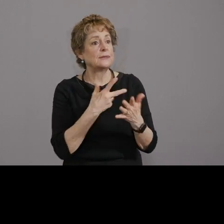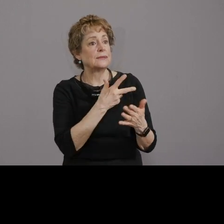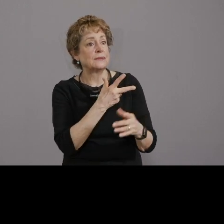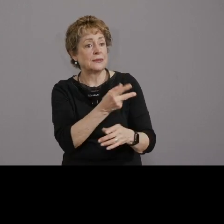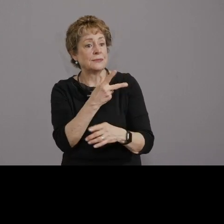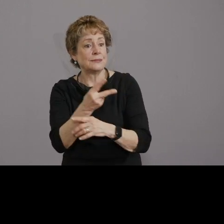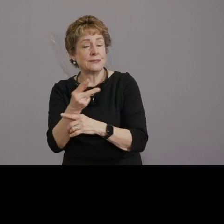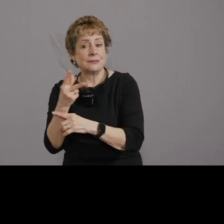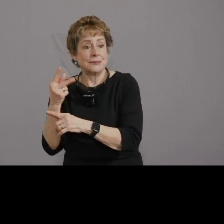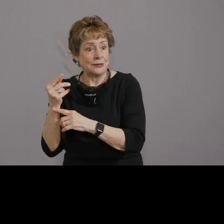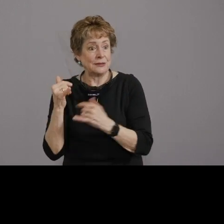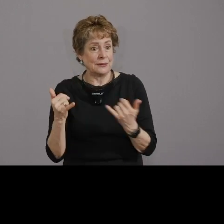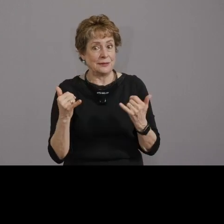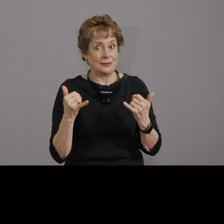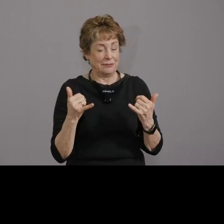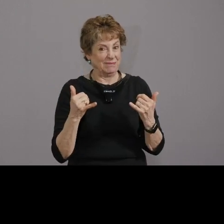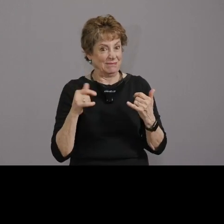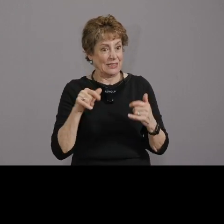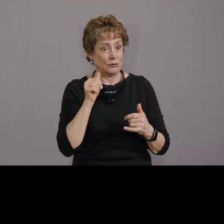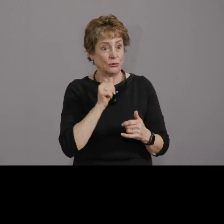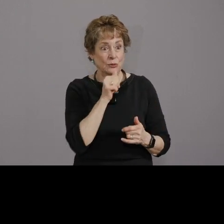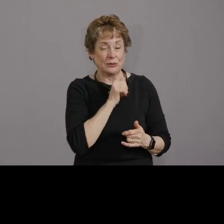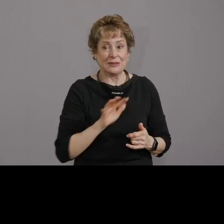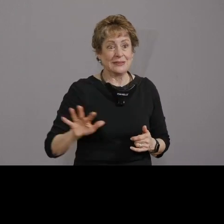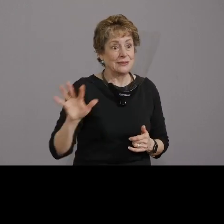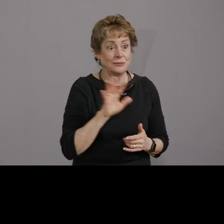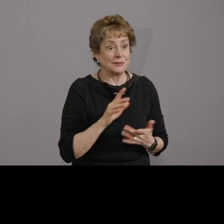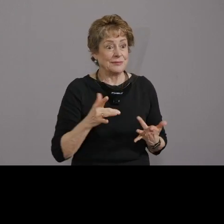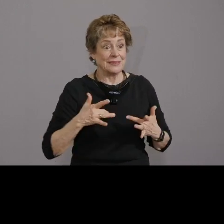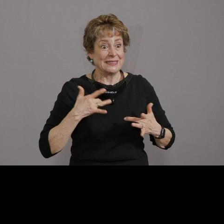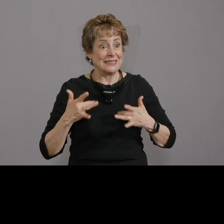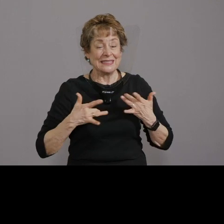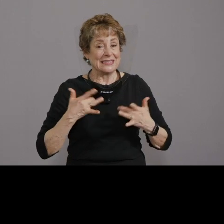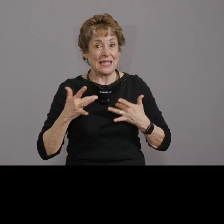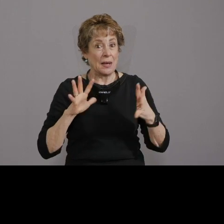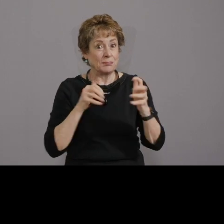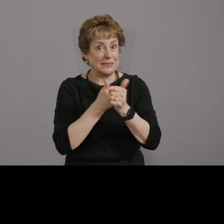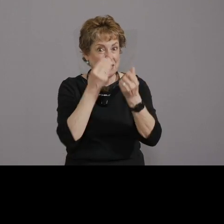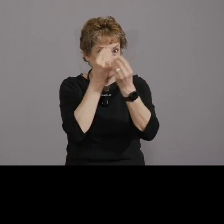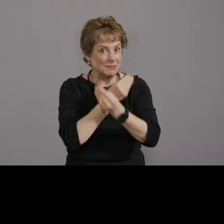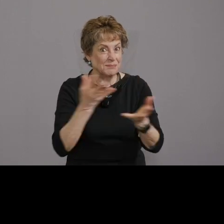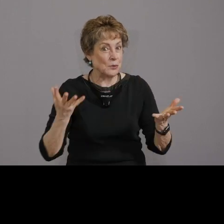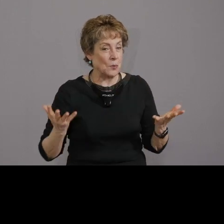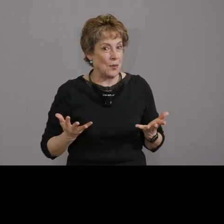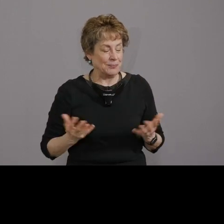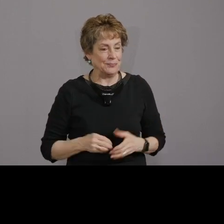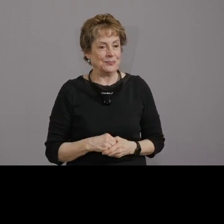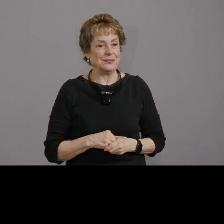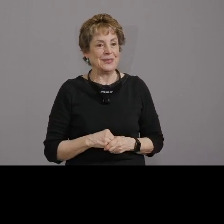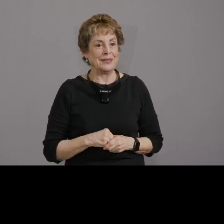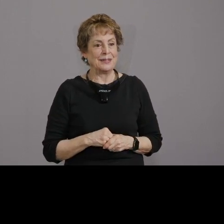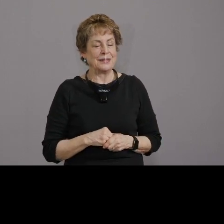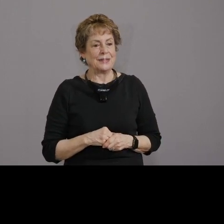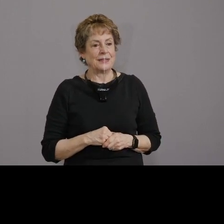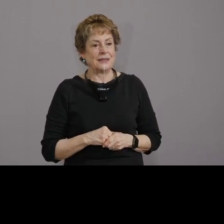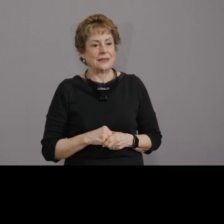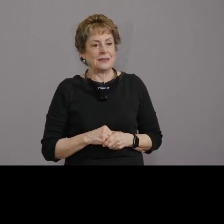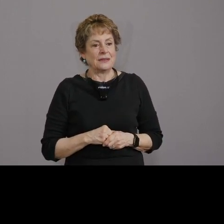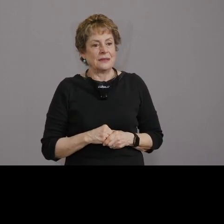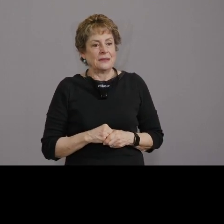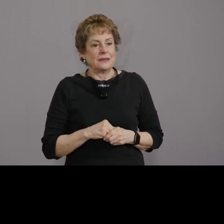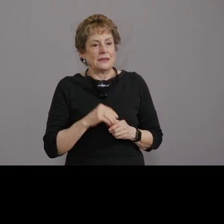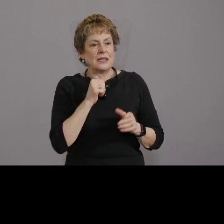One of the exciting updates that we made today, this week, that is not reflected on our chart. It will not be reflected